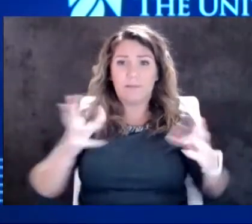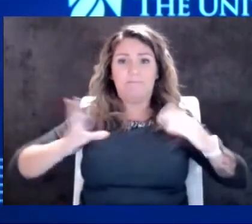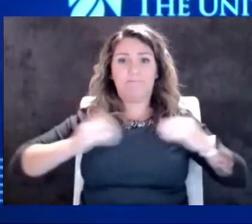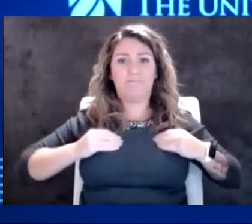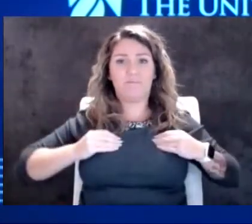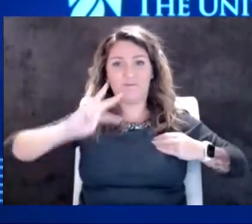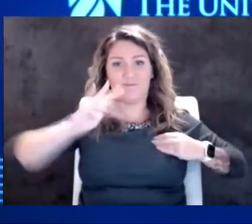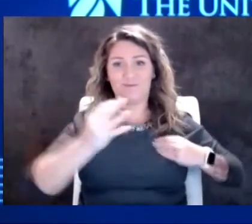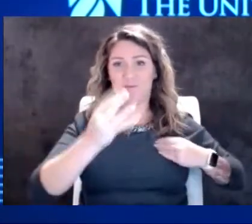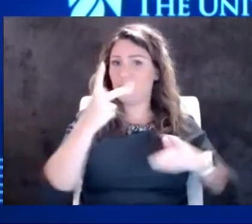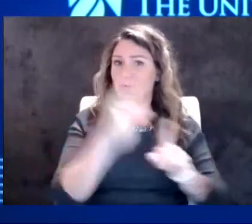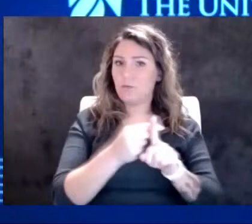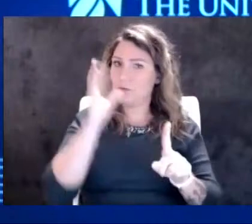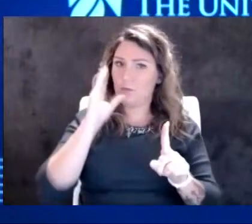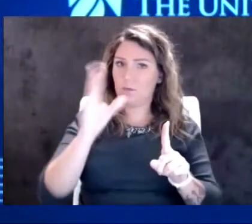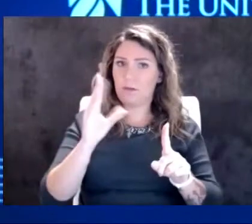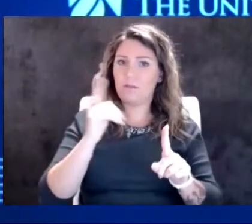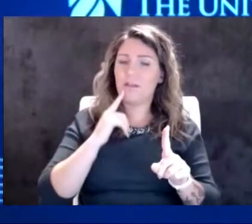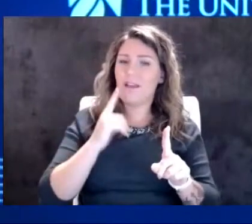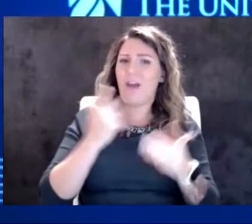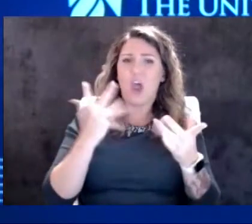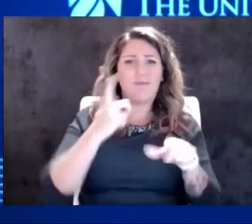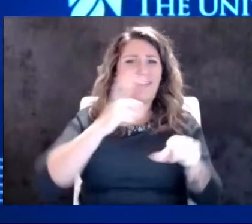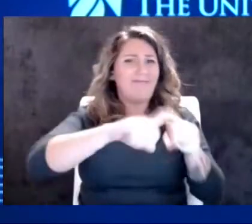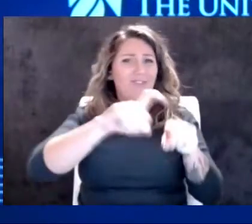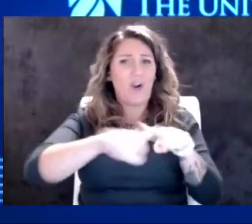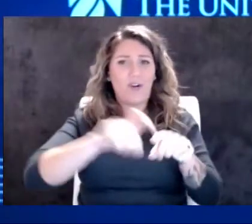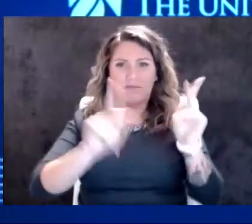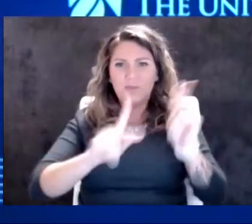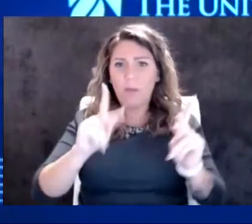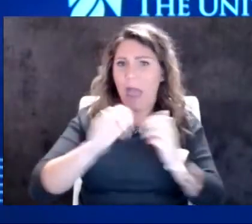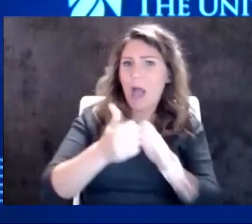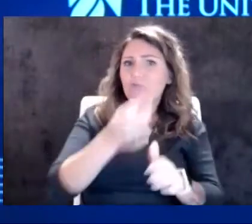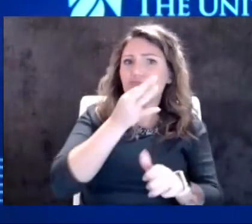In fact, I'm already getting phone calls. How soon can I get it? You